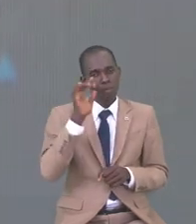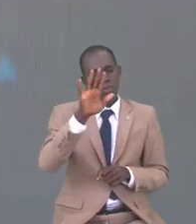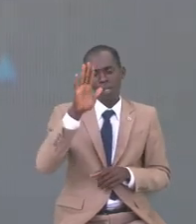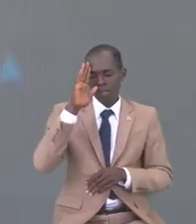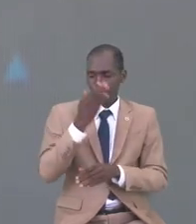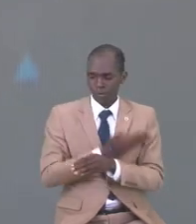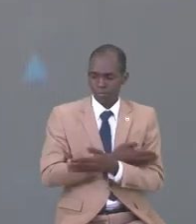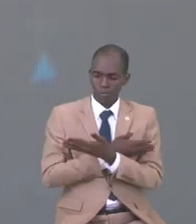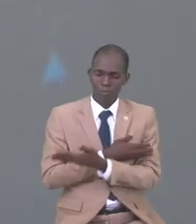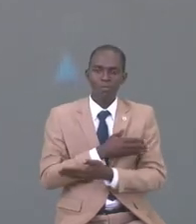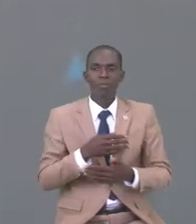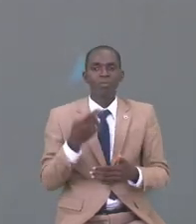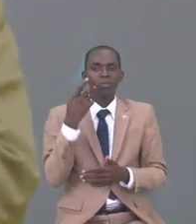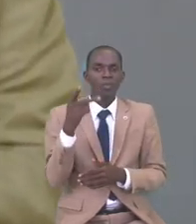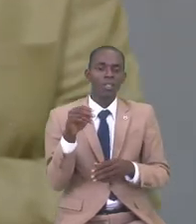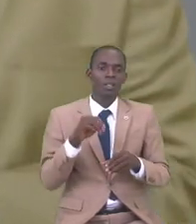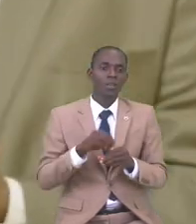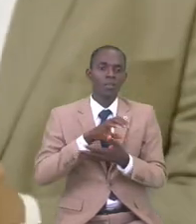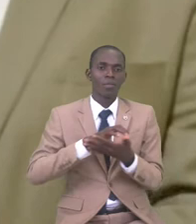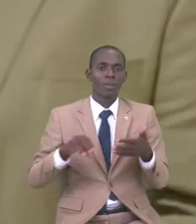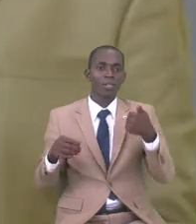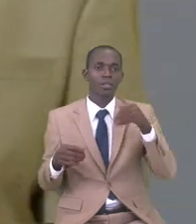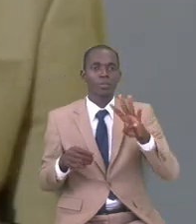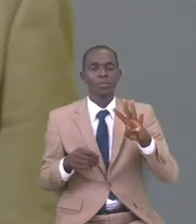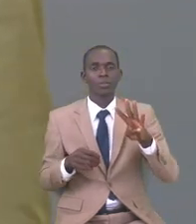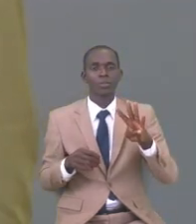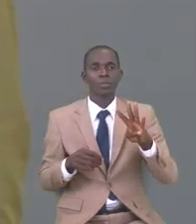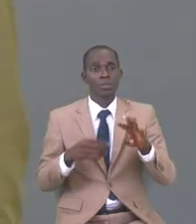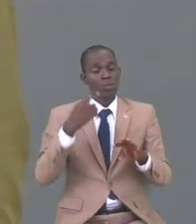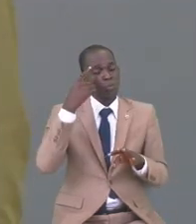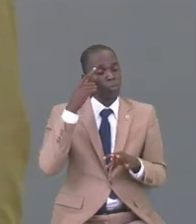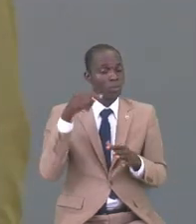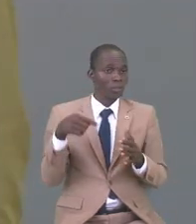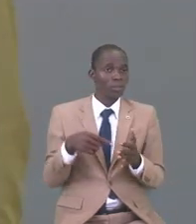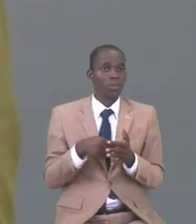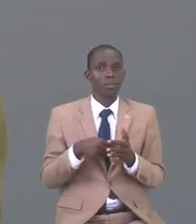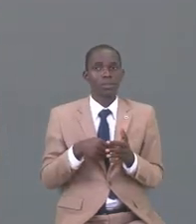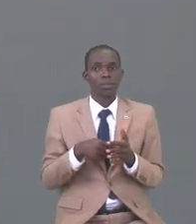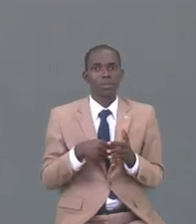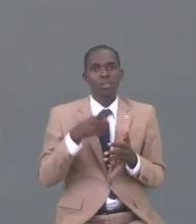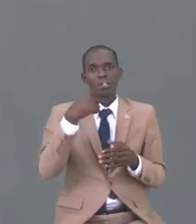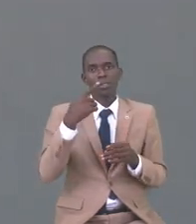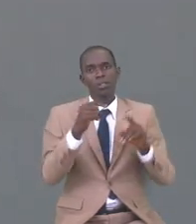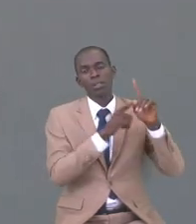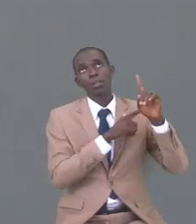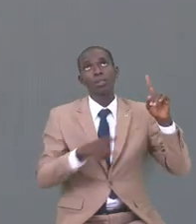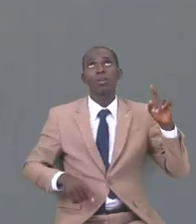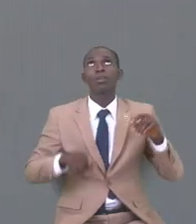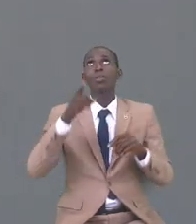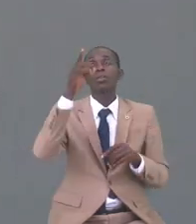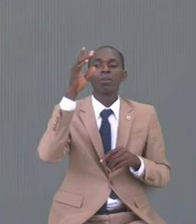son. In verse 14, it says, for thus says the